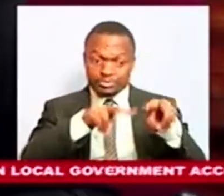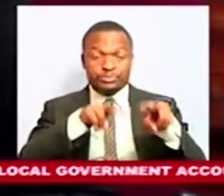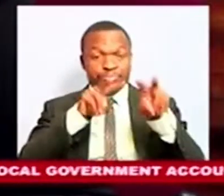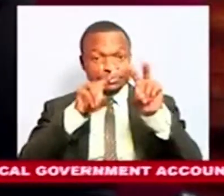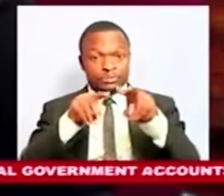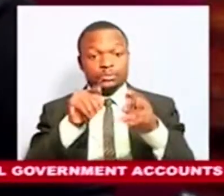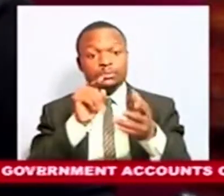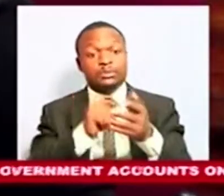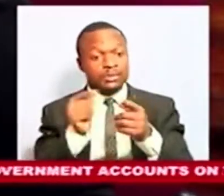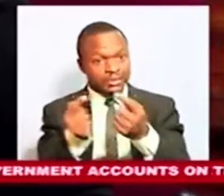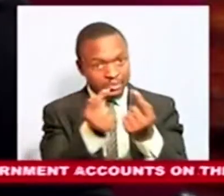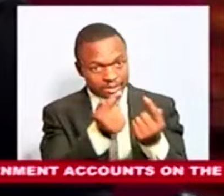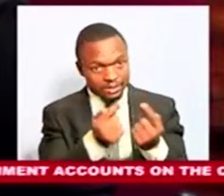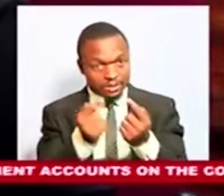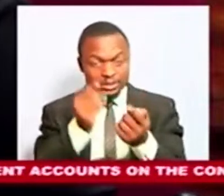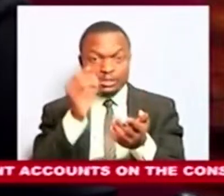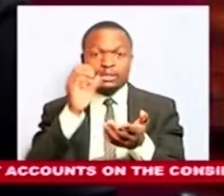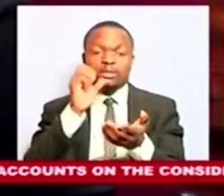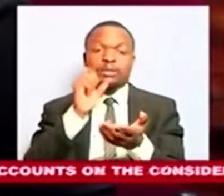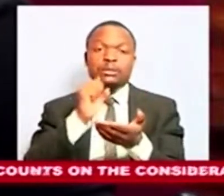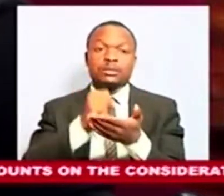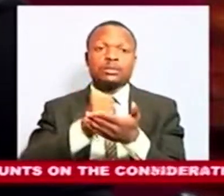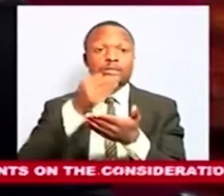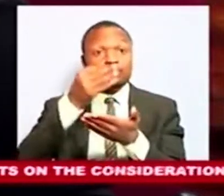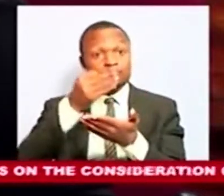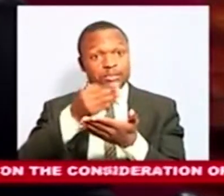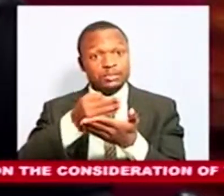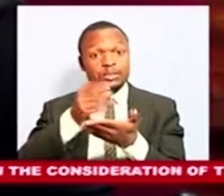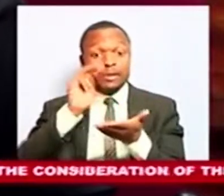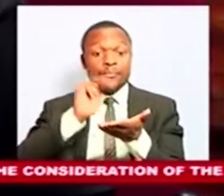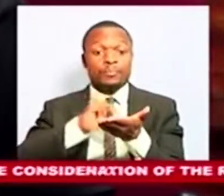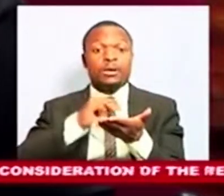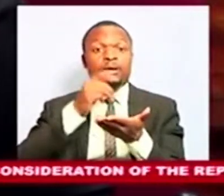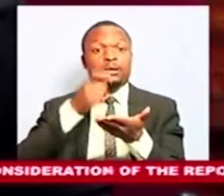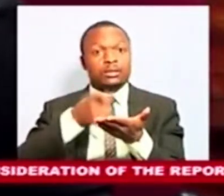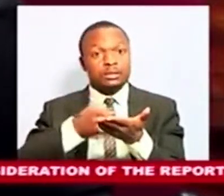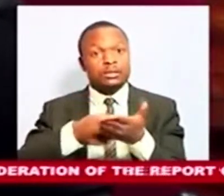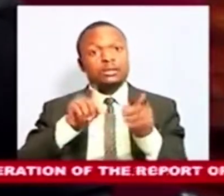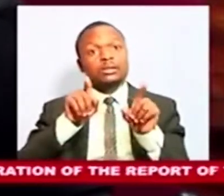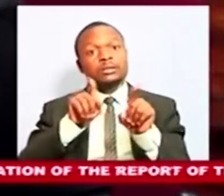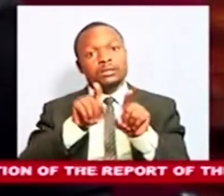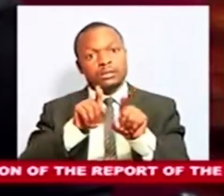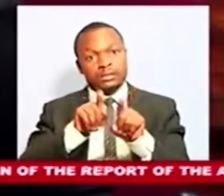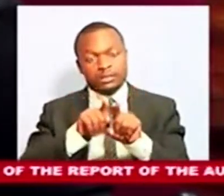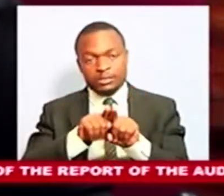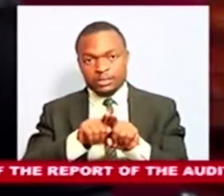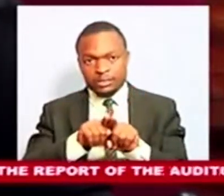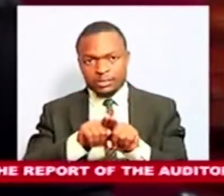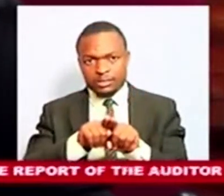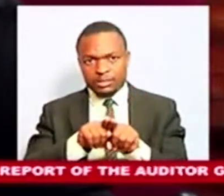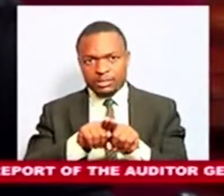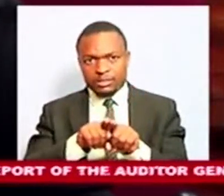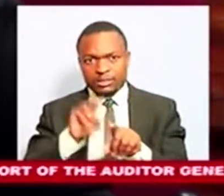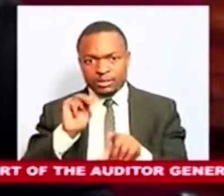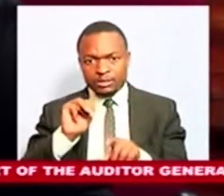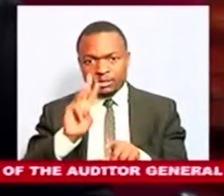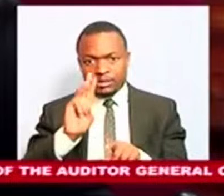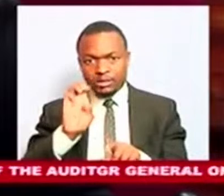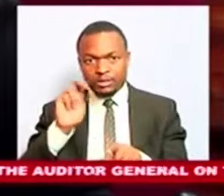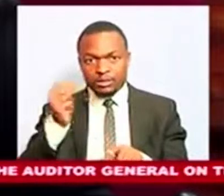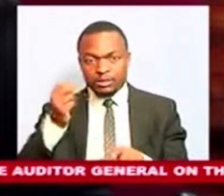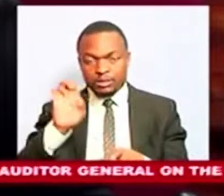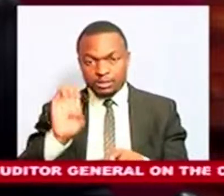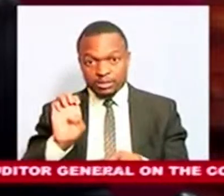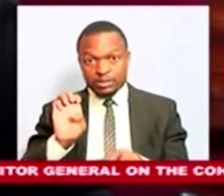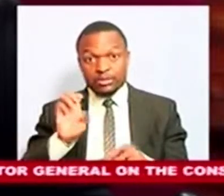were Zambia, Mansa, as well as Mwense. So these were the institutions